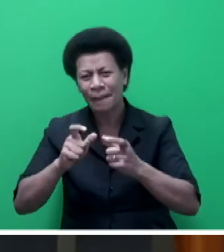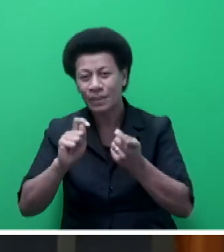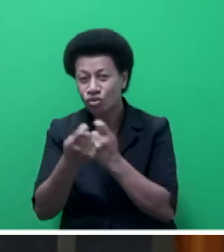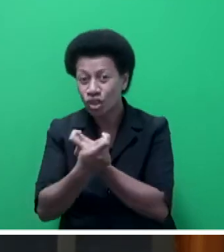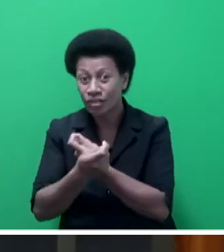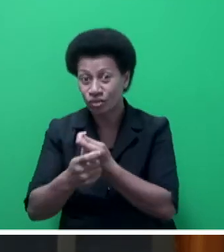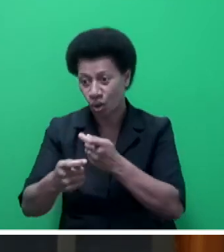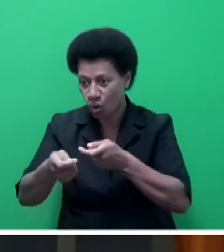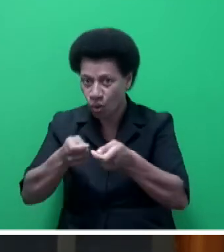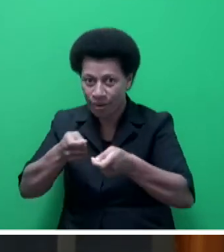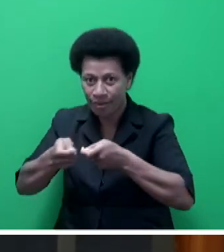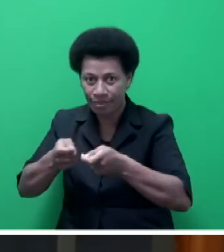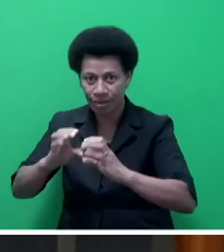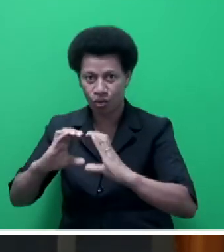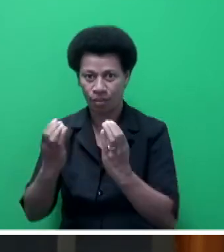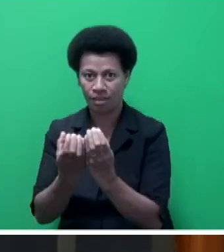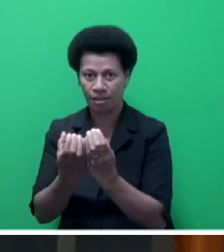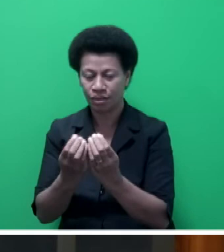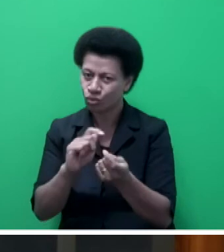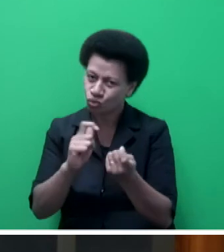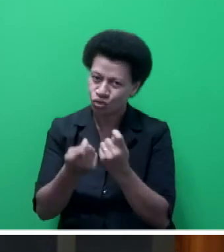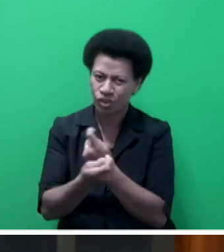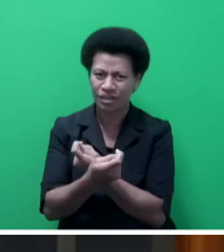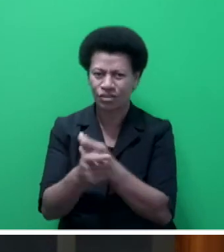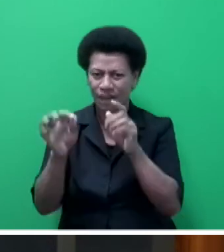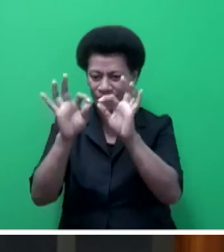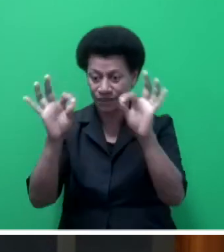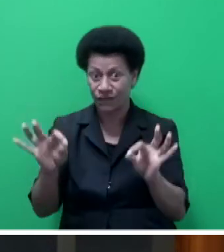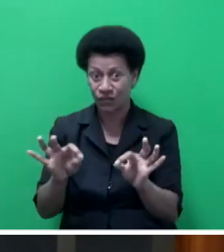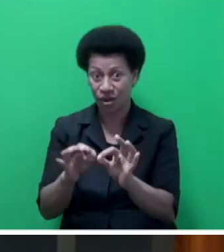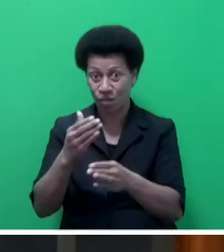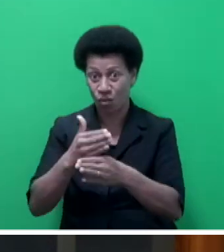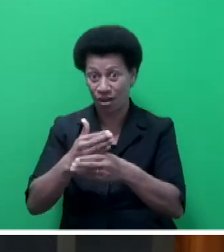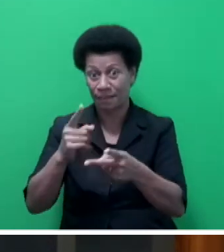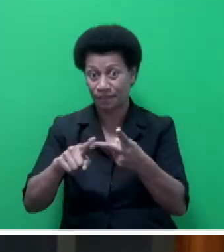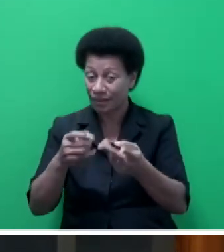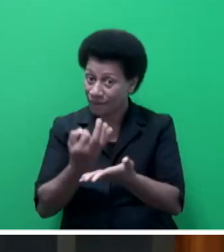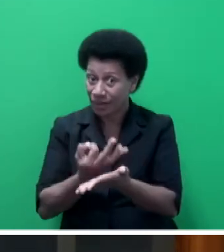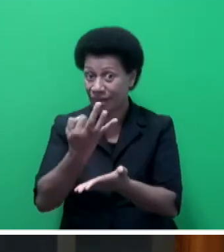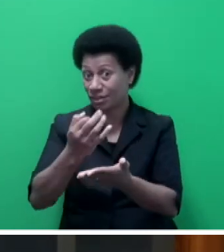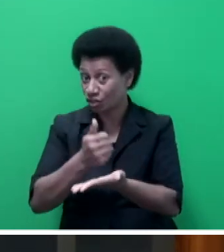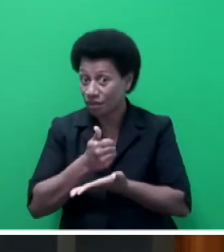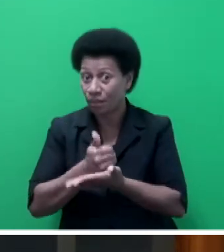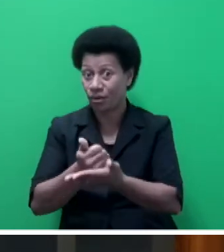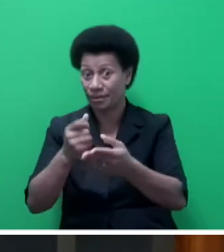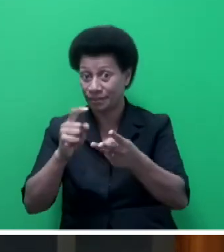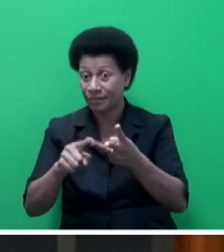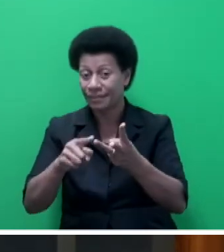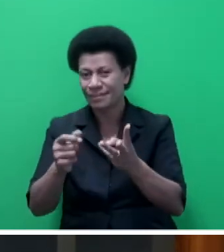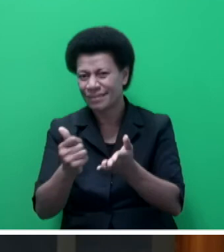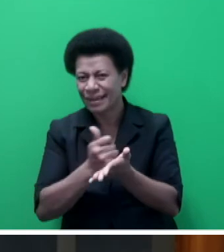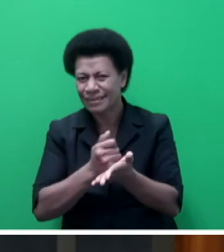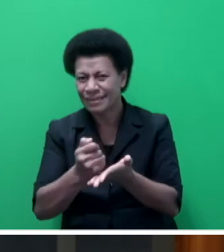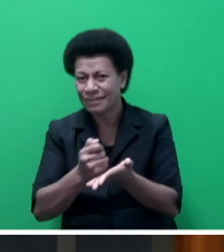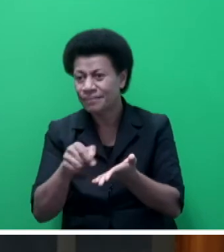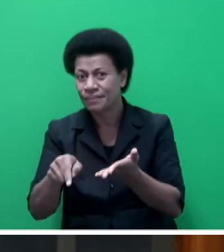strengthen mechanisms, frameworks, and financial support for the inclusion and active participation of